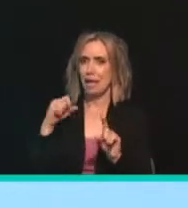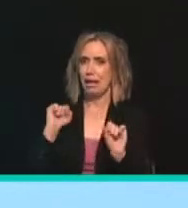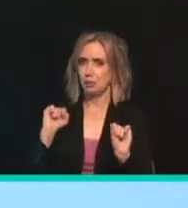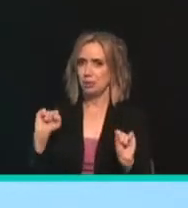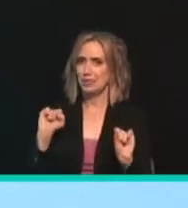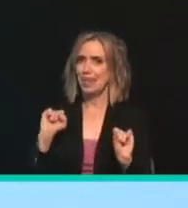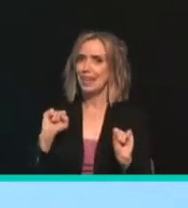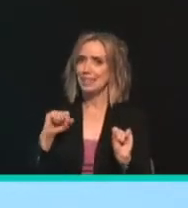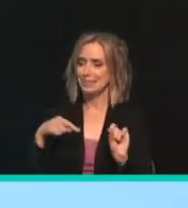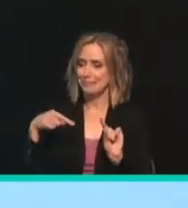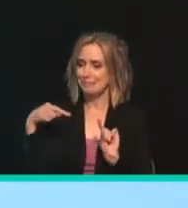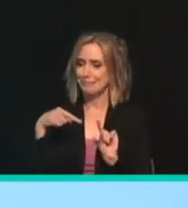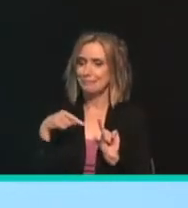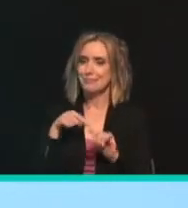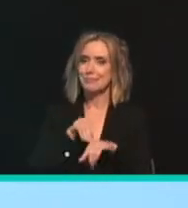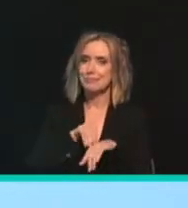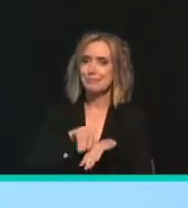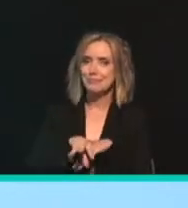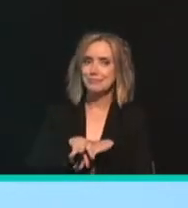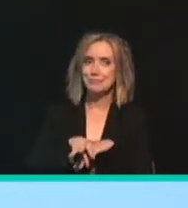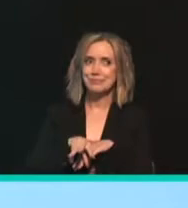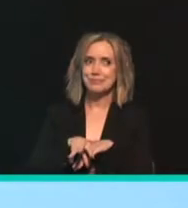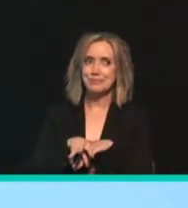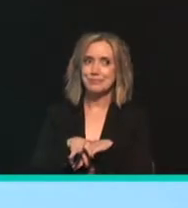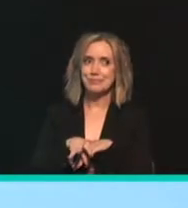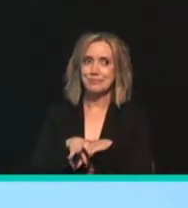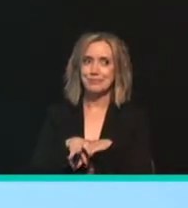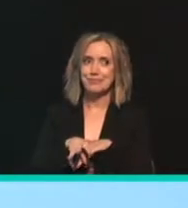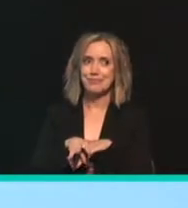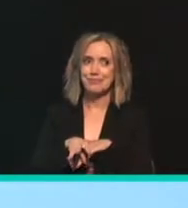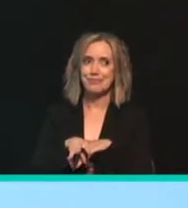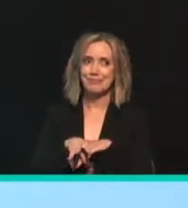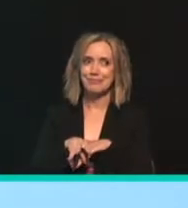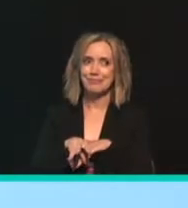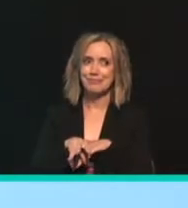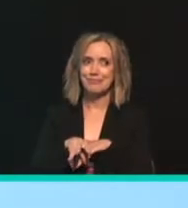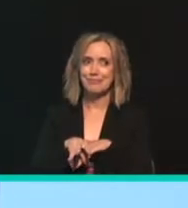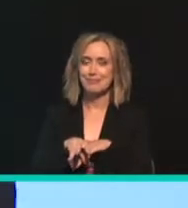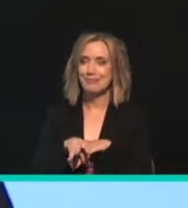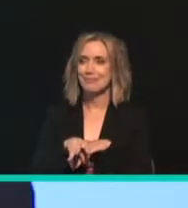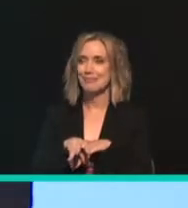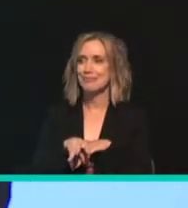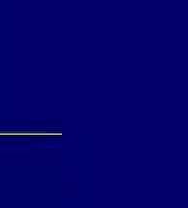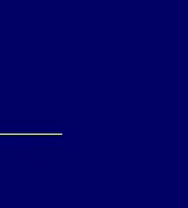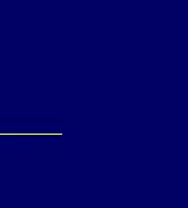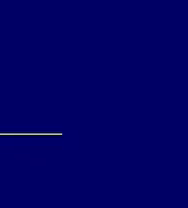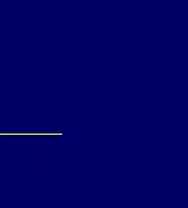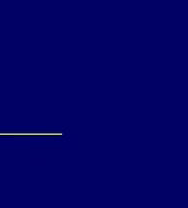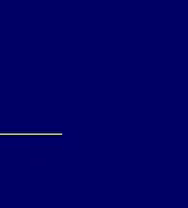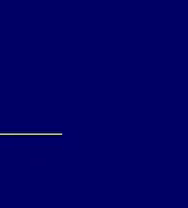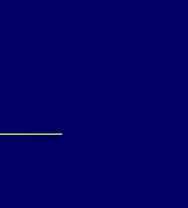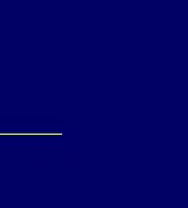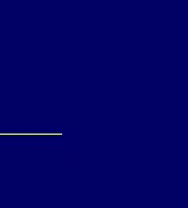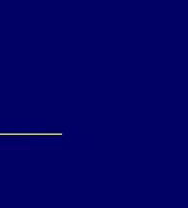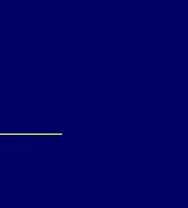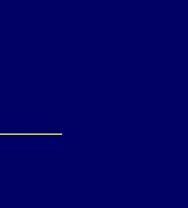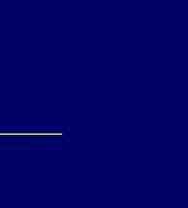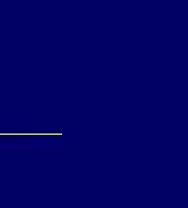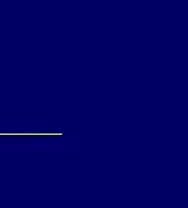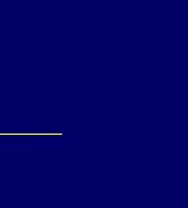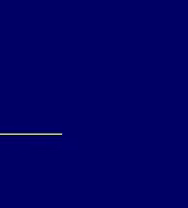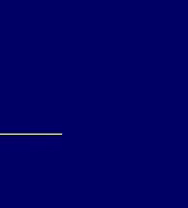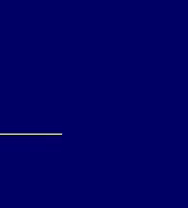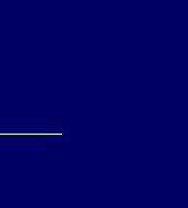role. Just to give you some sense, here is a review of randomized controlled trials conducted, looking at the role